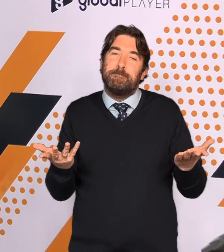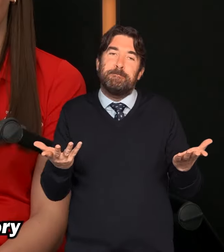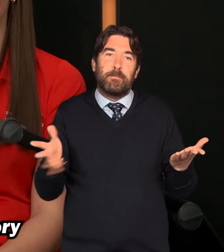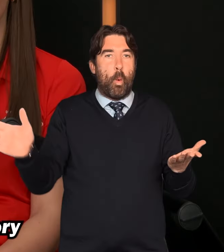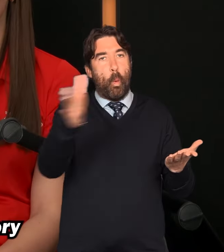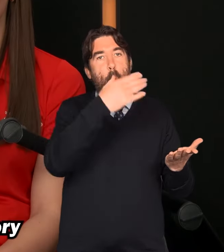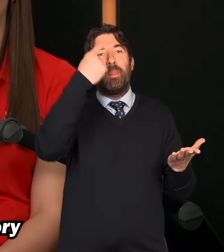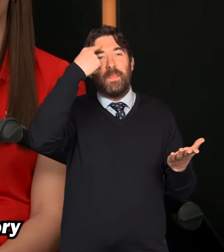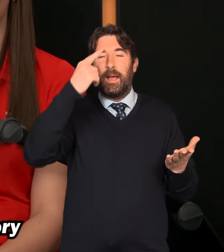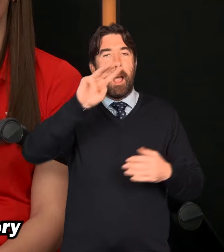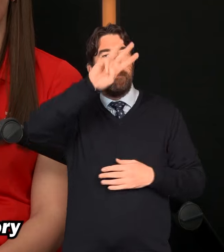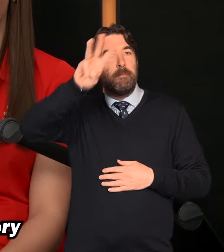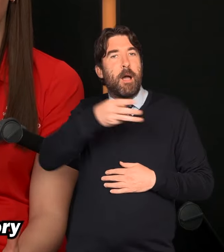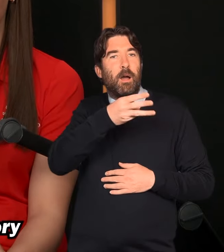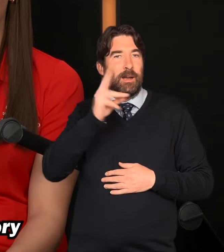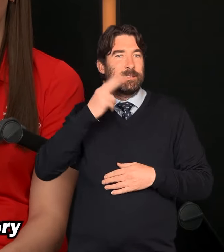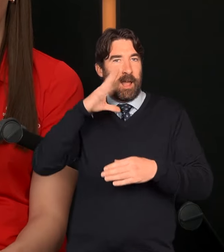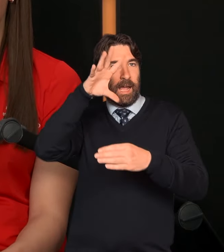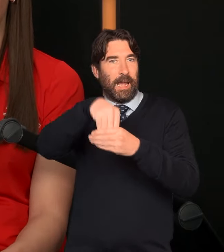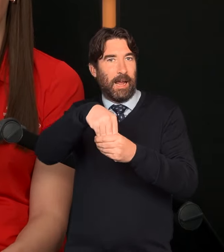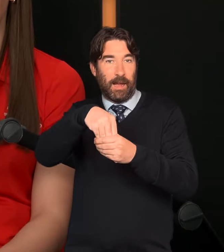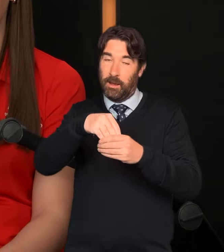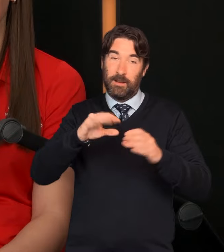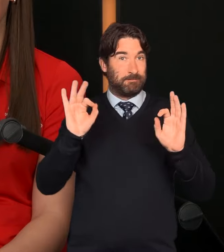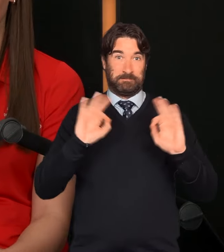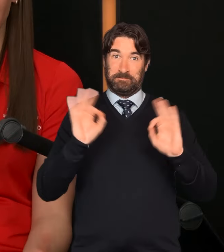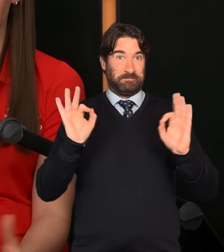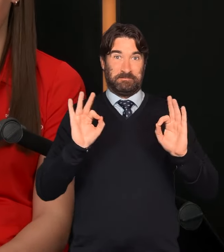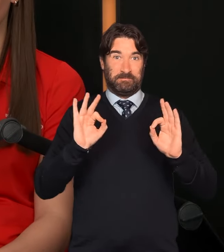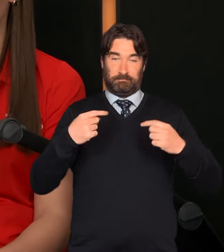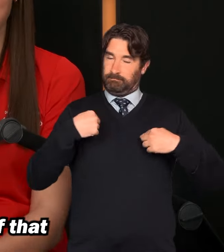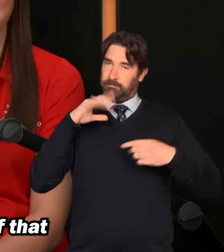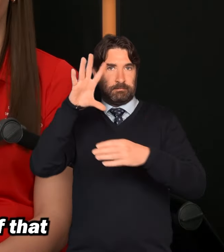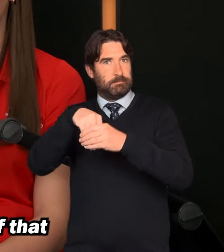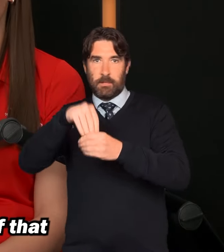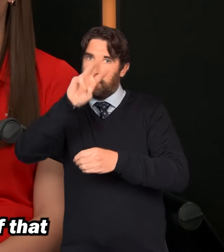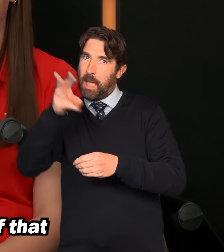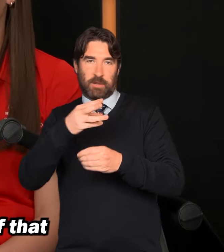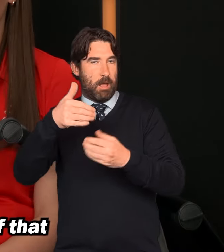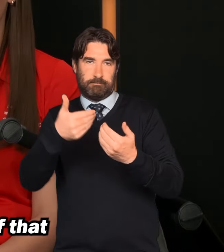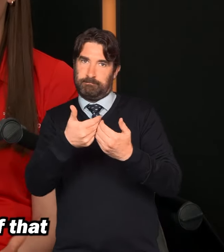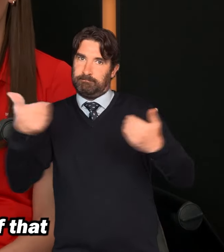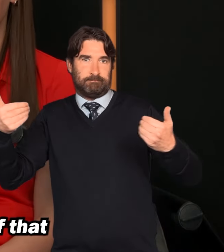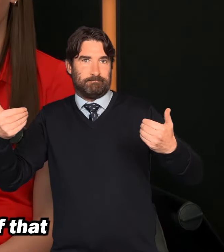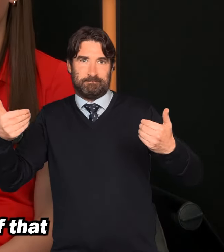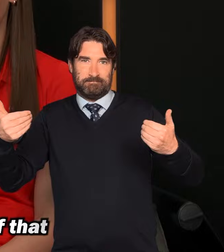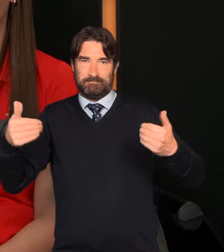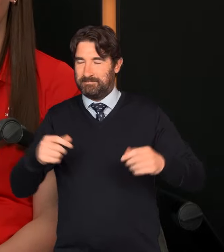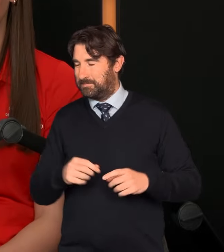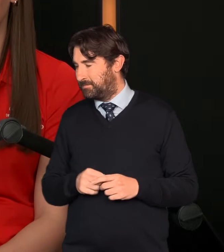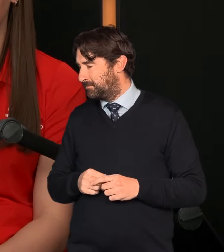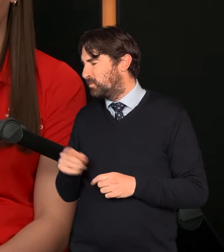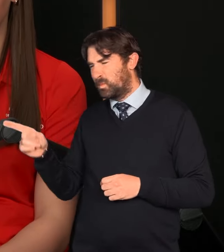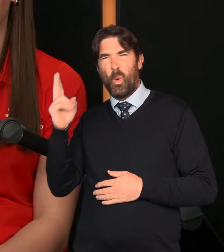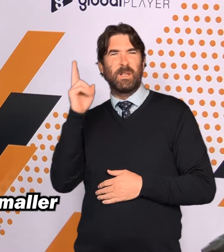to. Yeah, people presume that we have the category in the Paralympics and all the paraswimming, but we're not involved in any of that at